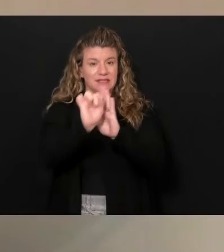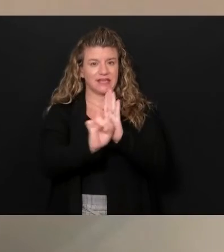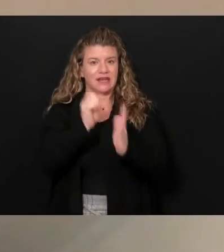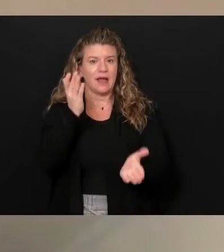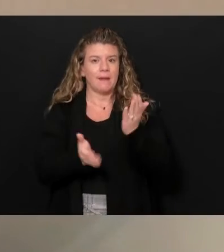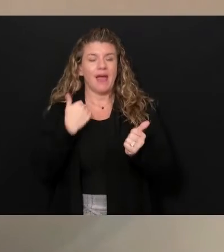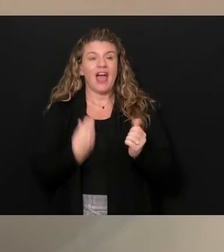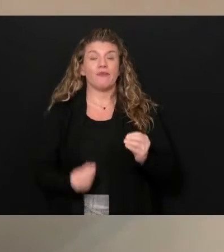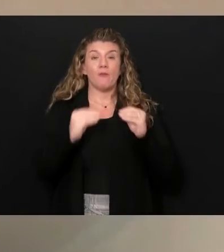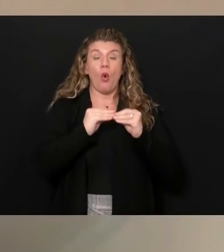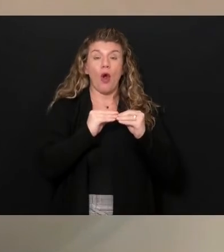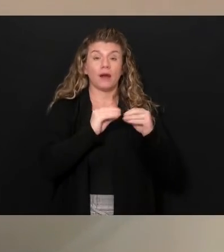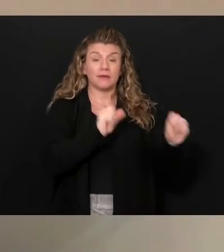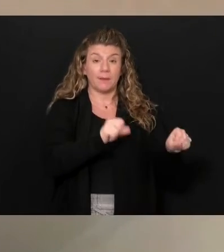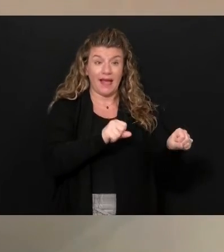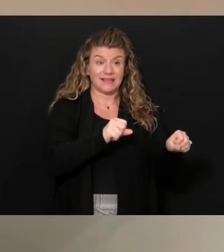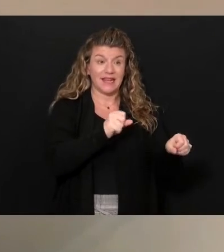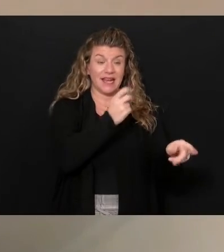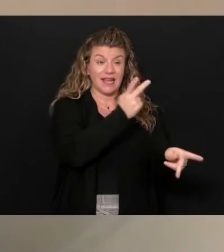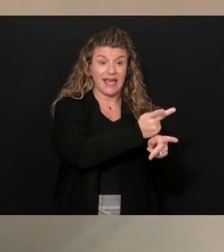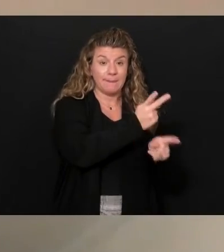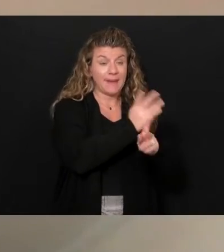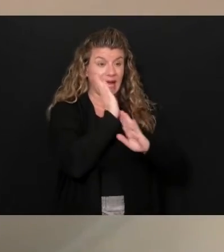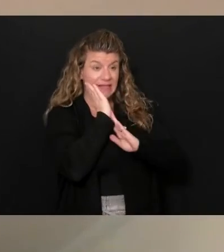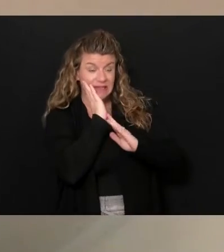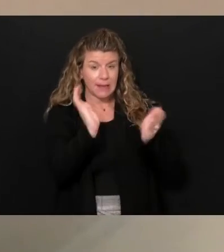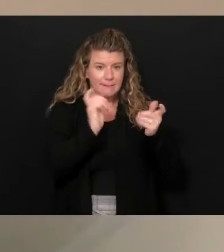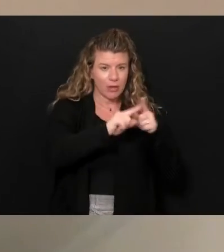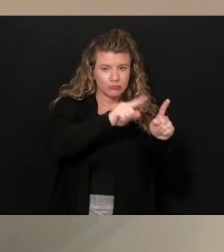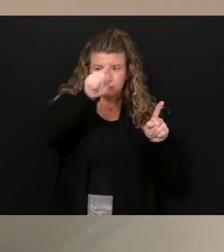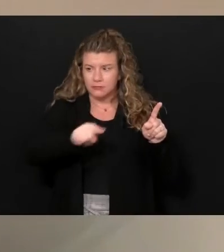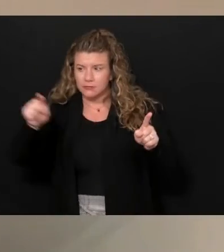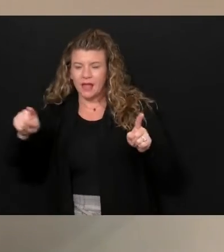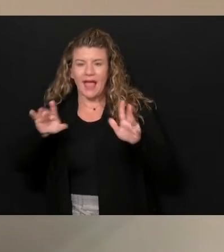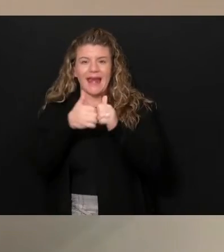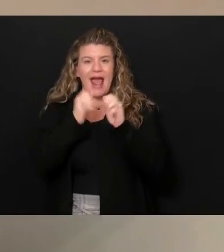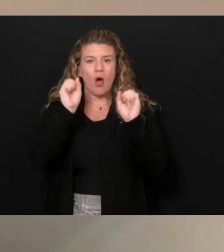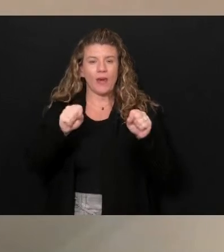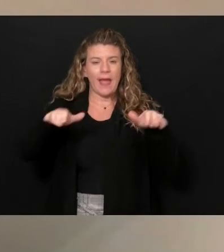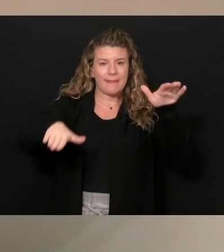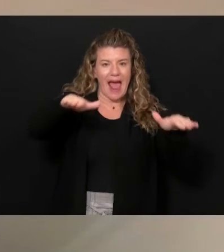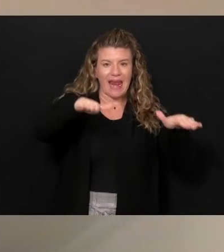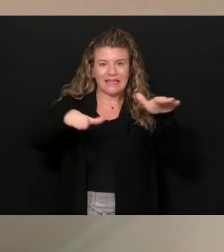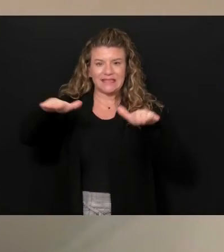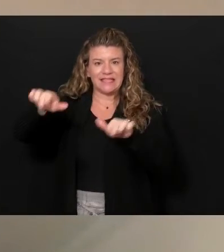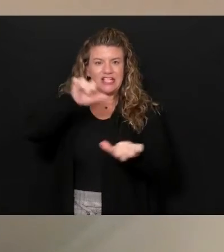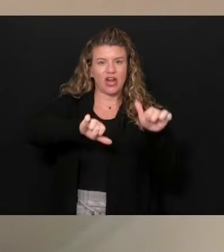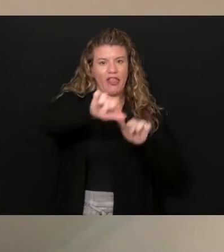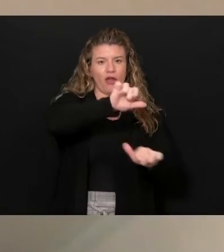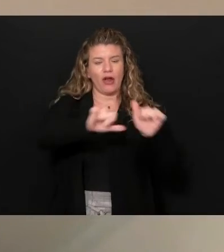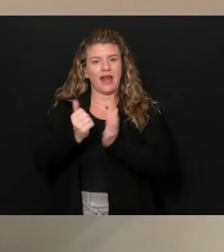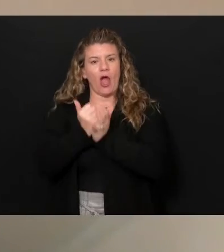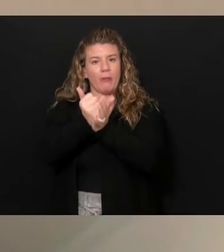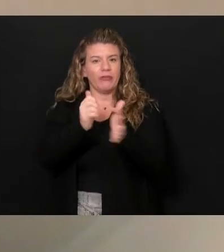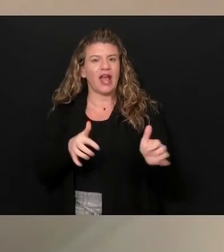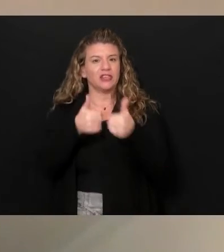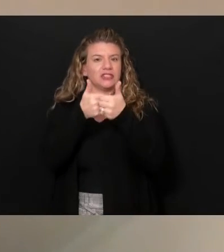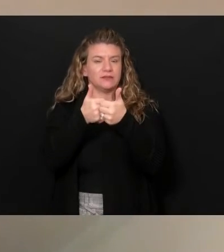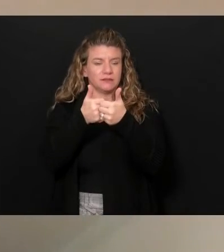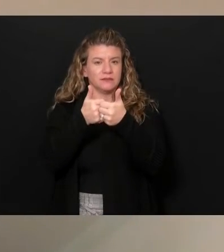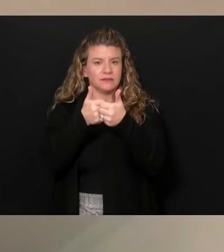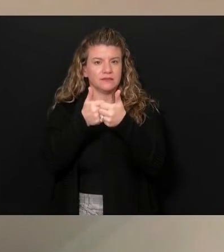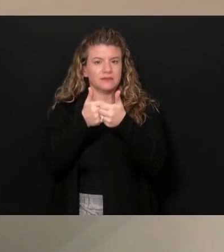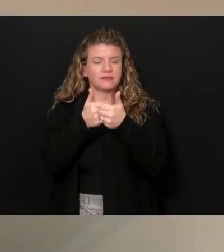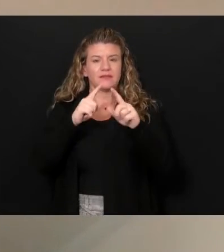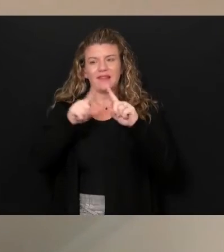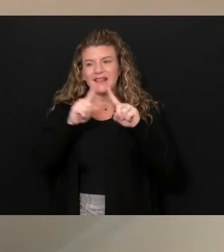more capacity than other systems, and looking at ways we might be able to balance out some of those challenges that